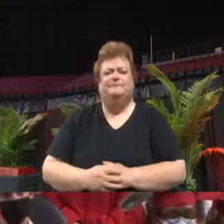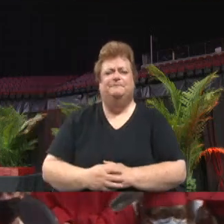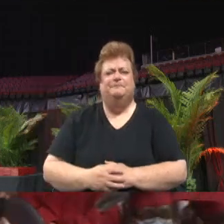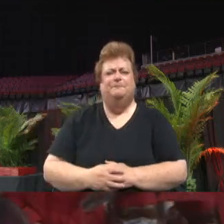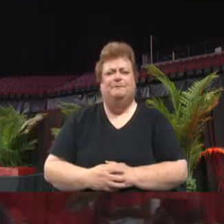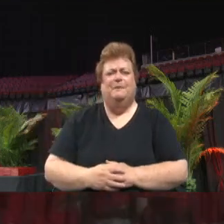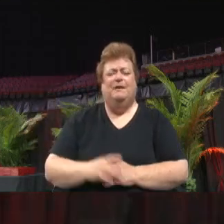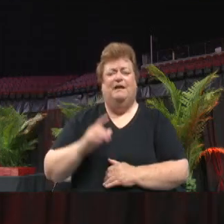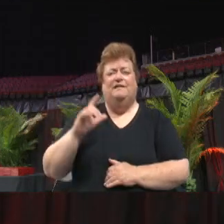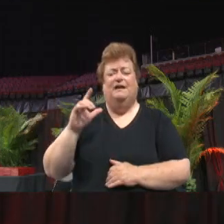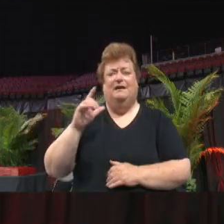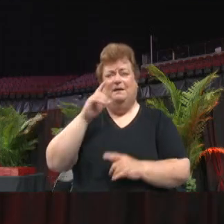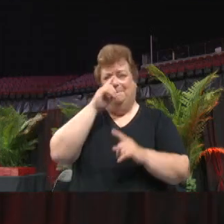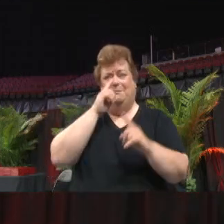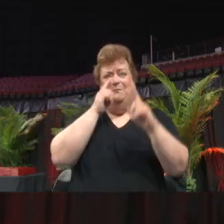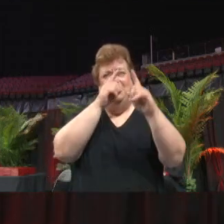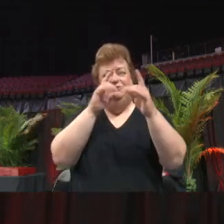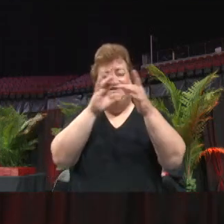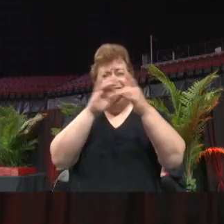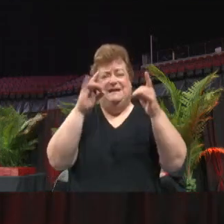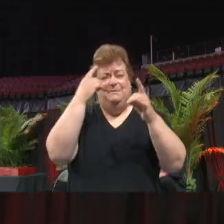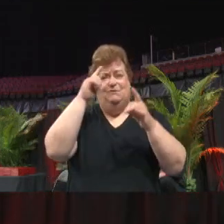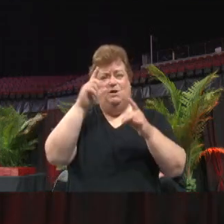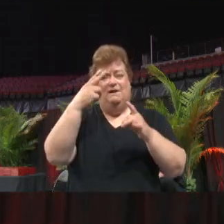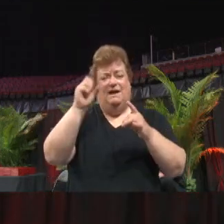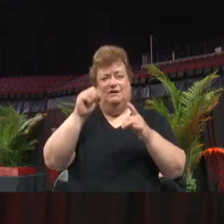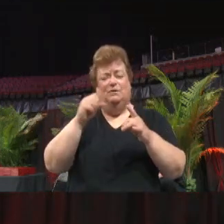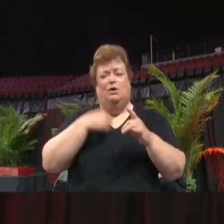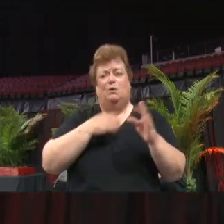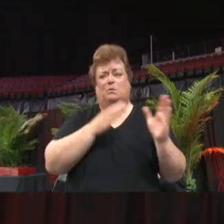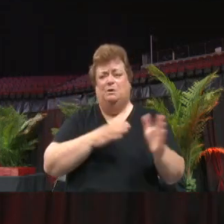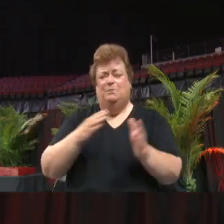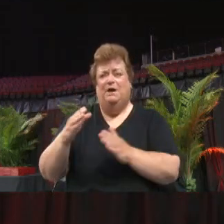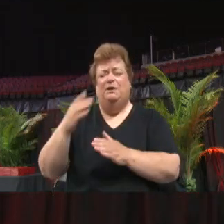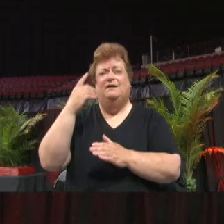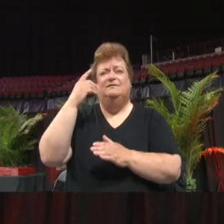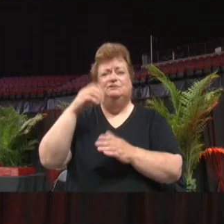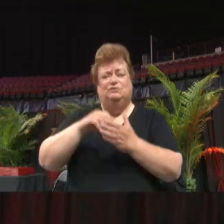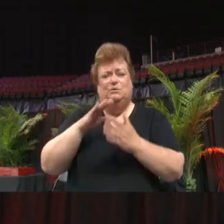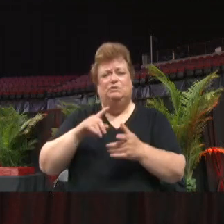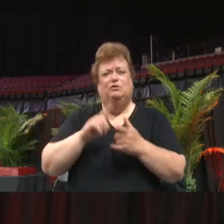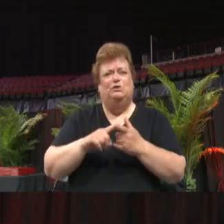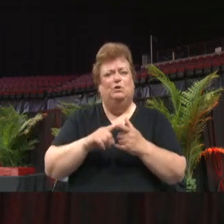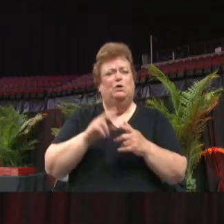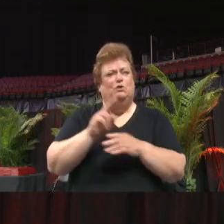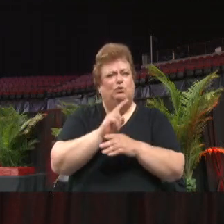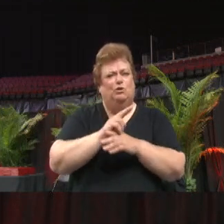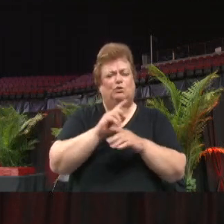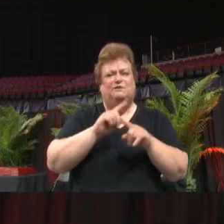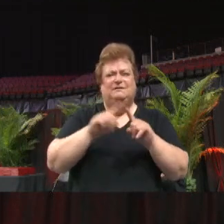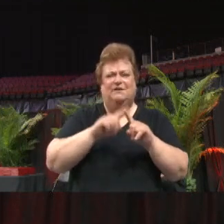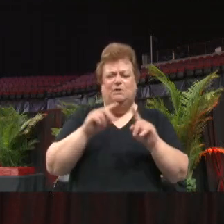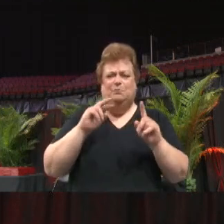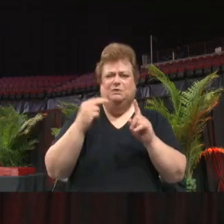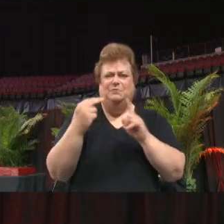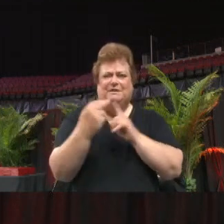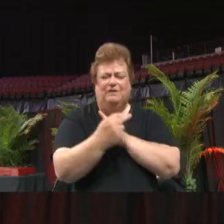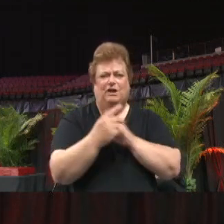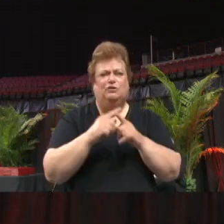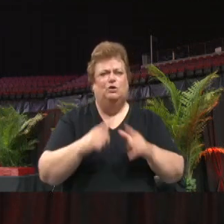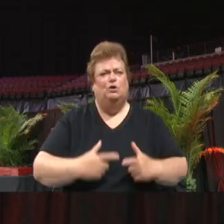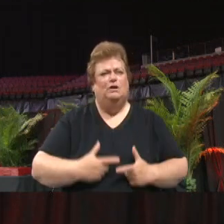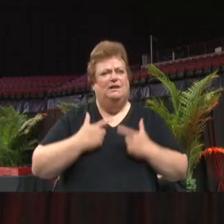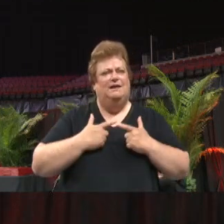The Lincoln High mission statement says that we're committed to preparing each student to use multiple perspectives and individual talents to live, learn, and work in a diverse